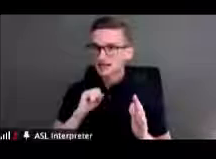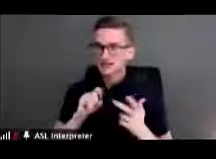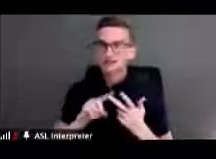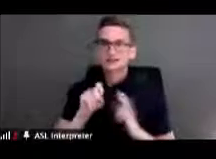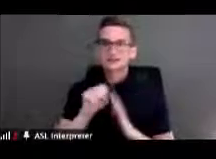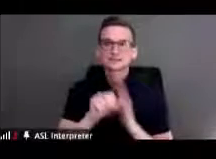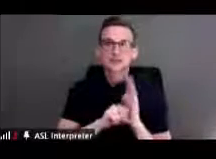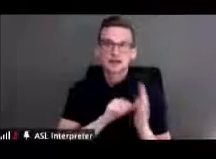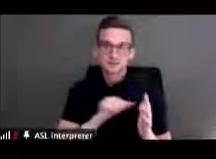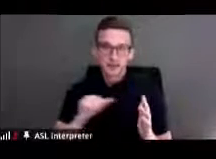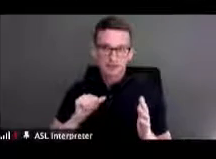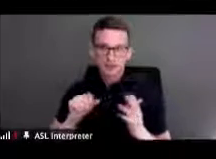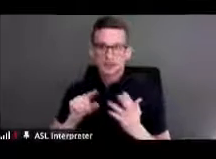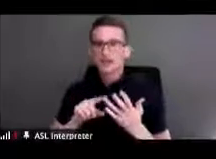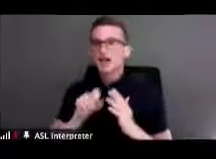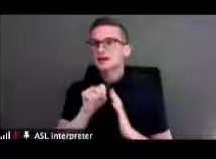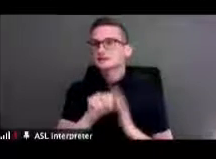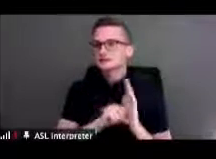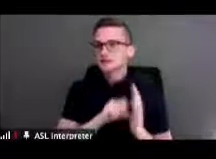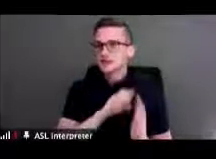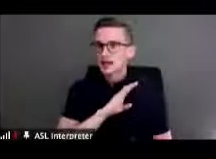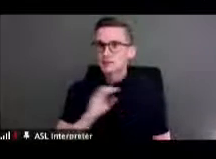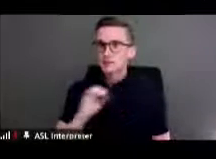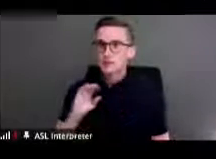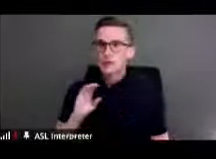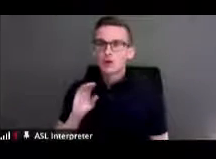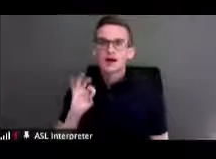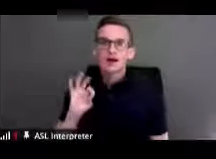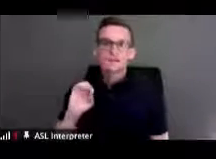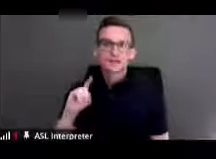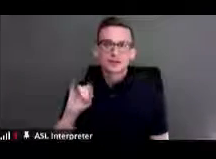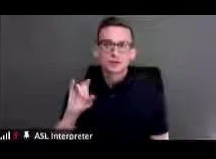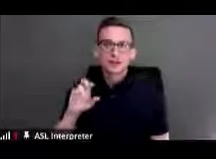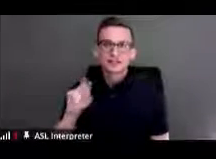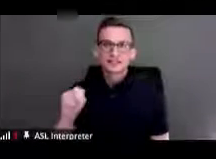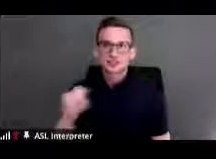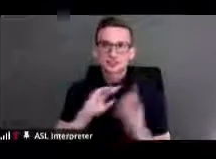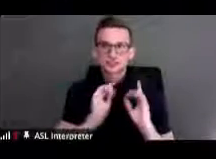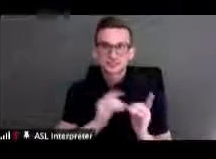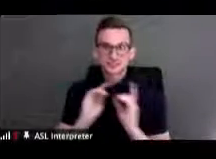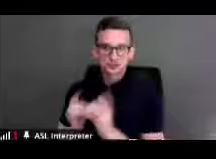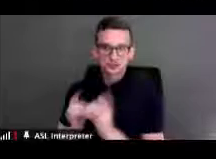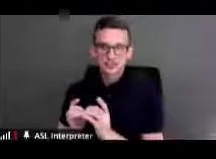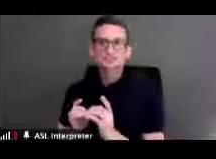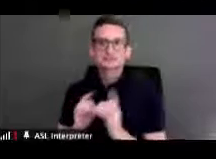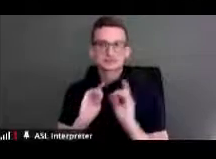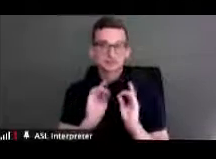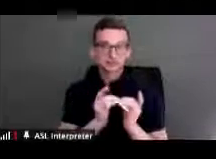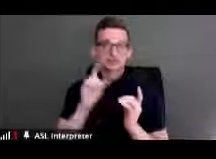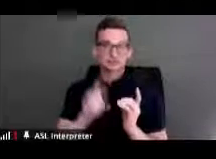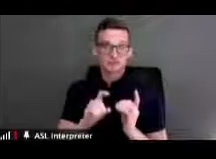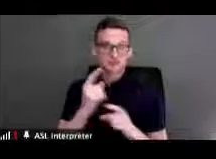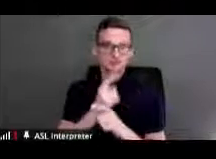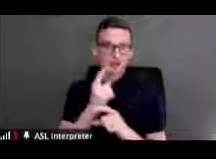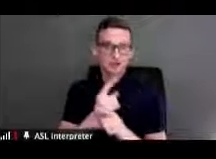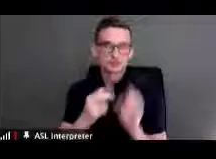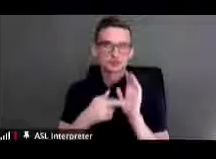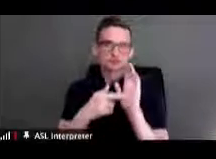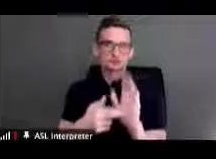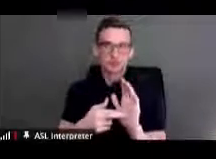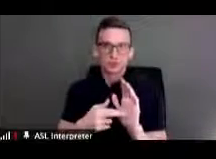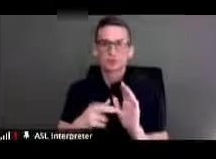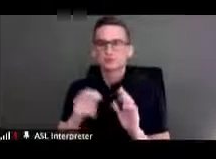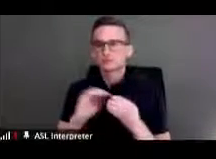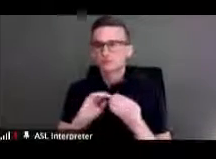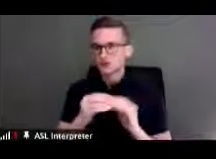and state board of equalization districts so that the districts correctly reflect the state's population.